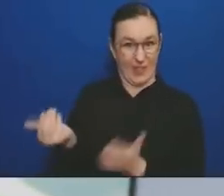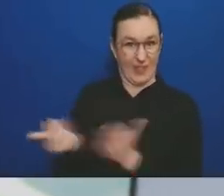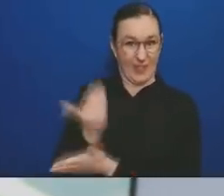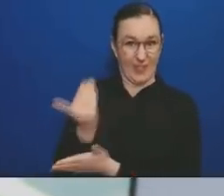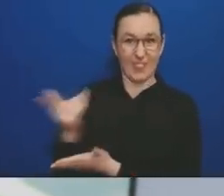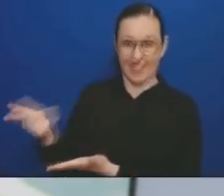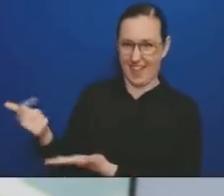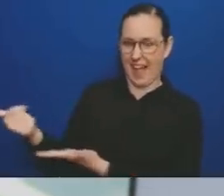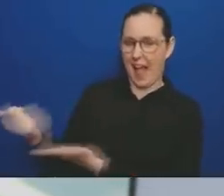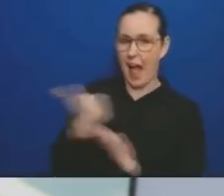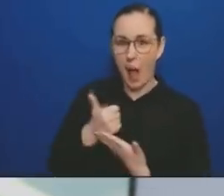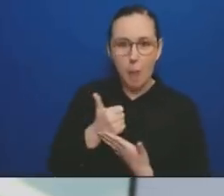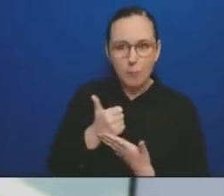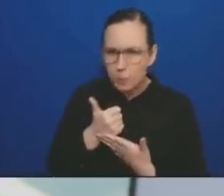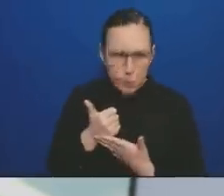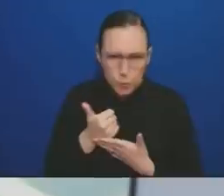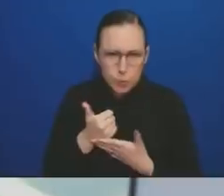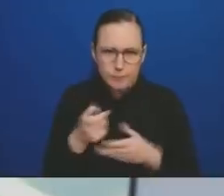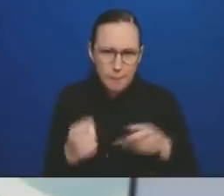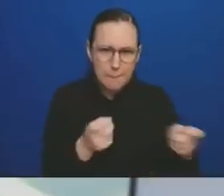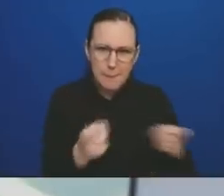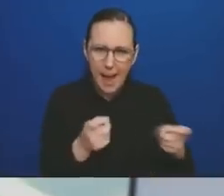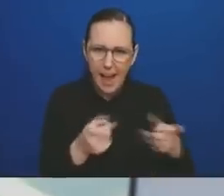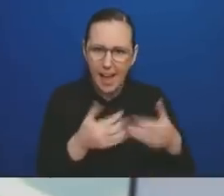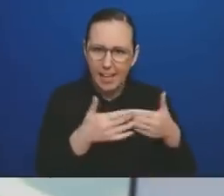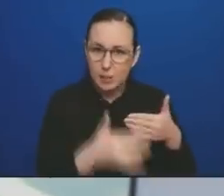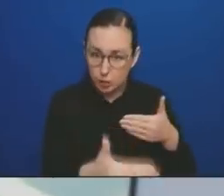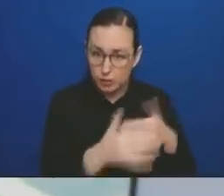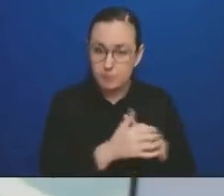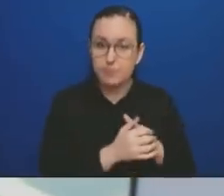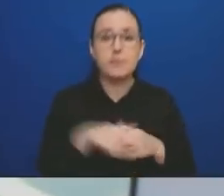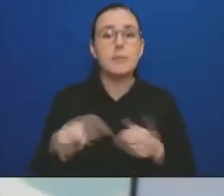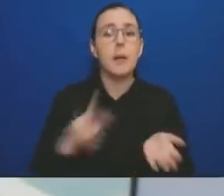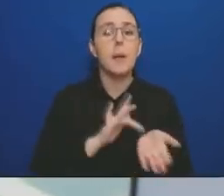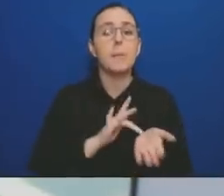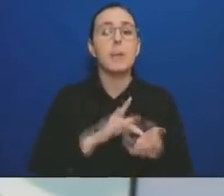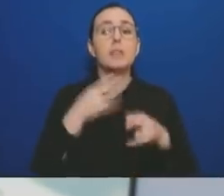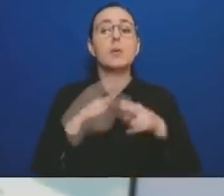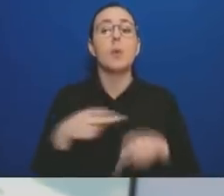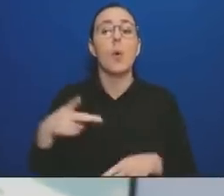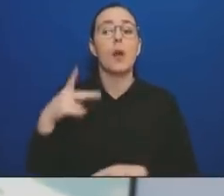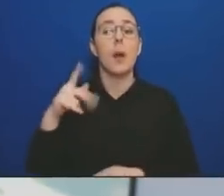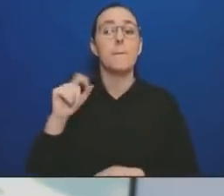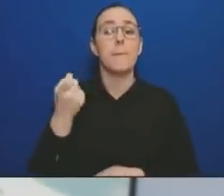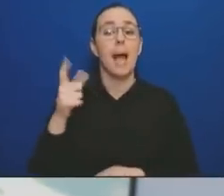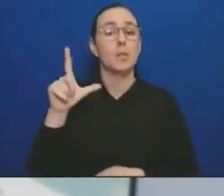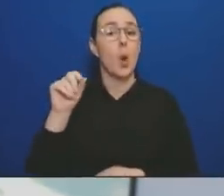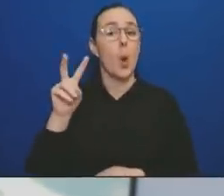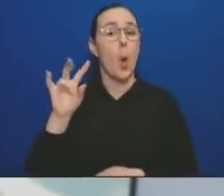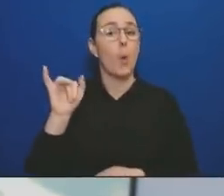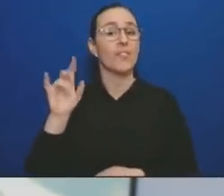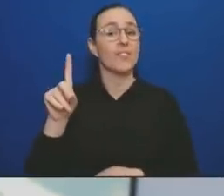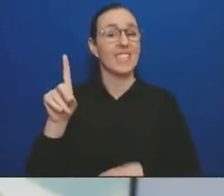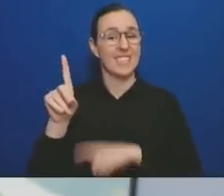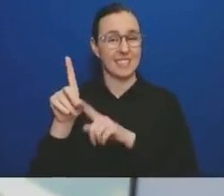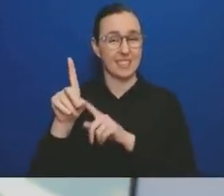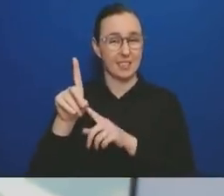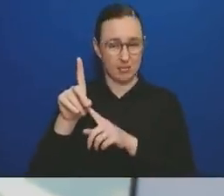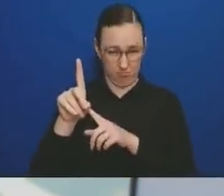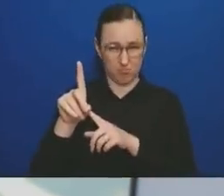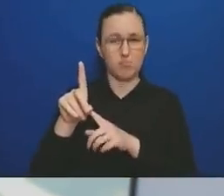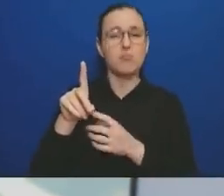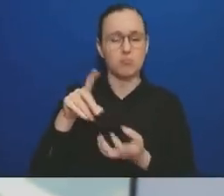in our toolbox to help us manage this pandemic, and that is a medication called Paxlovid, which is a combination of two drugs,